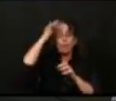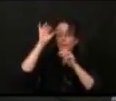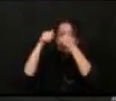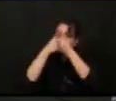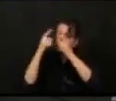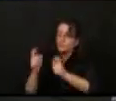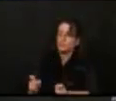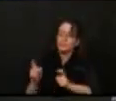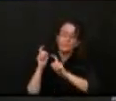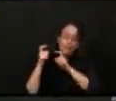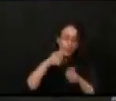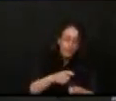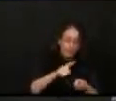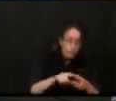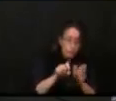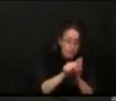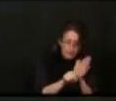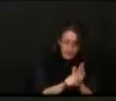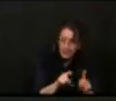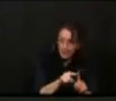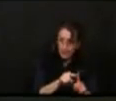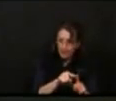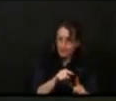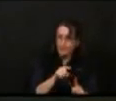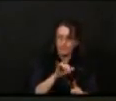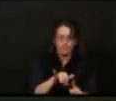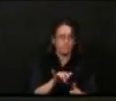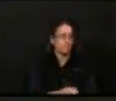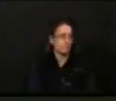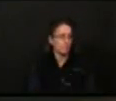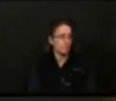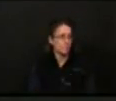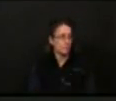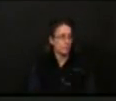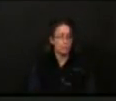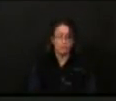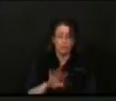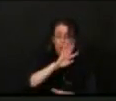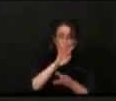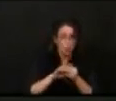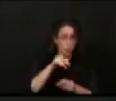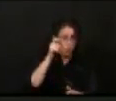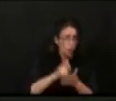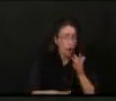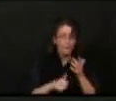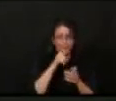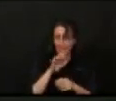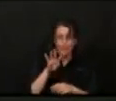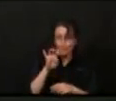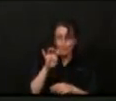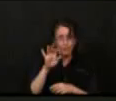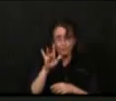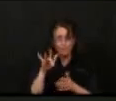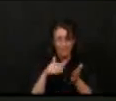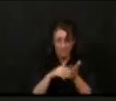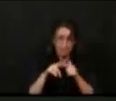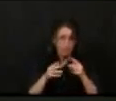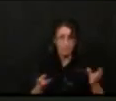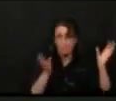sponsors. And it looks like the entire cost of the project is actually much larger than the